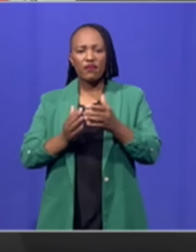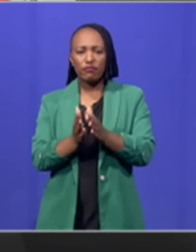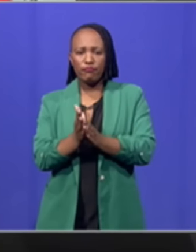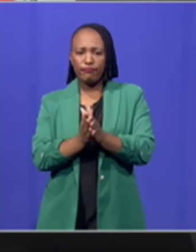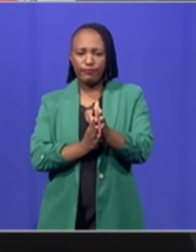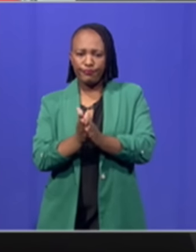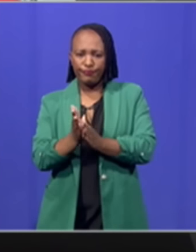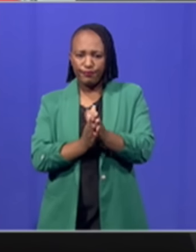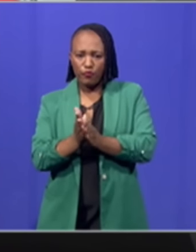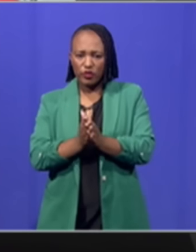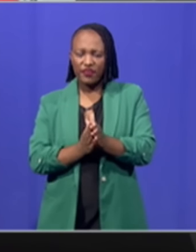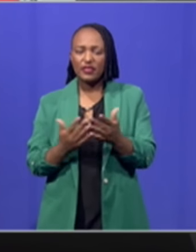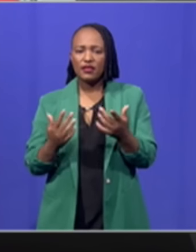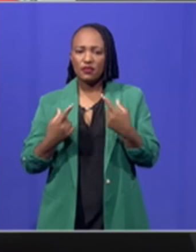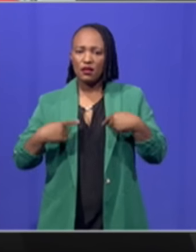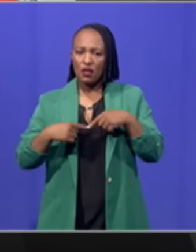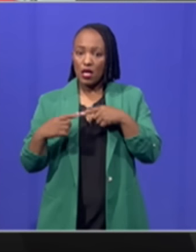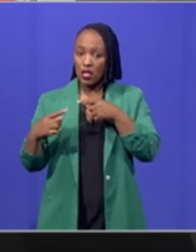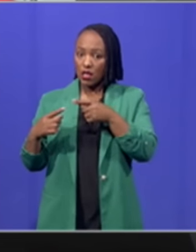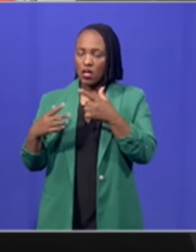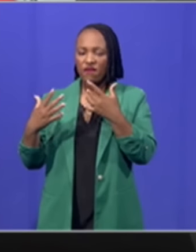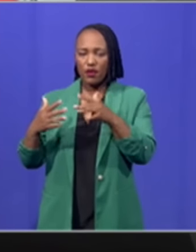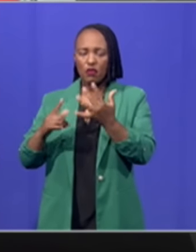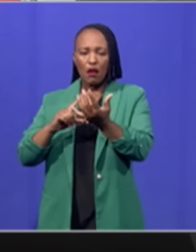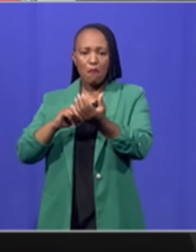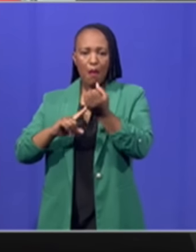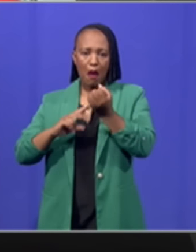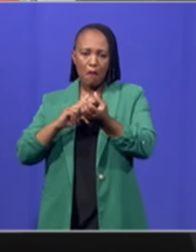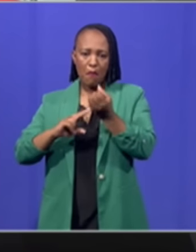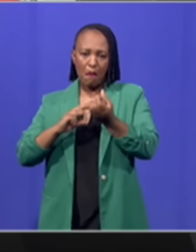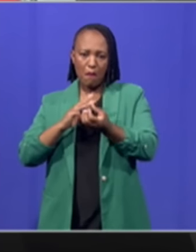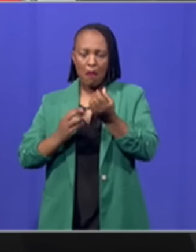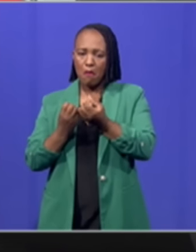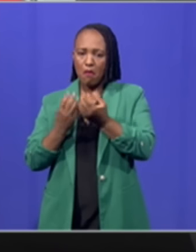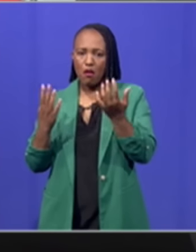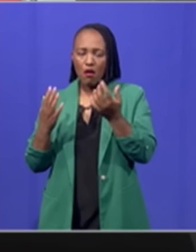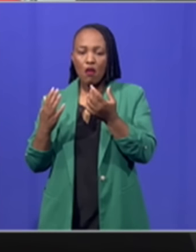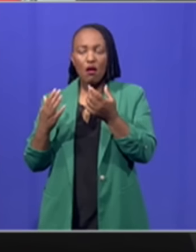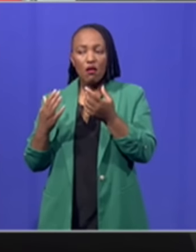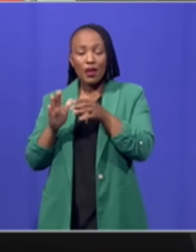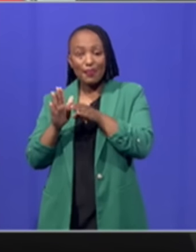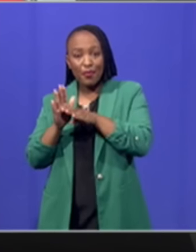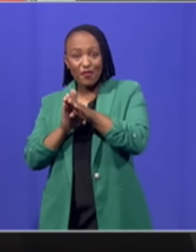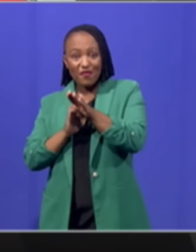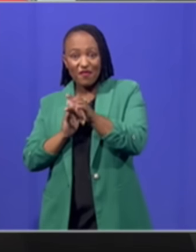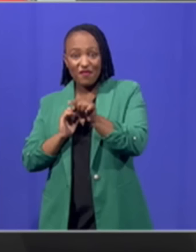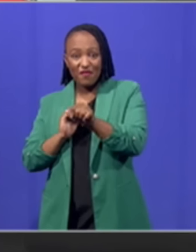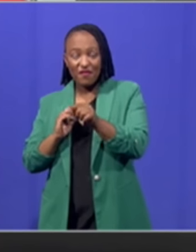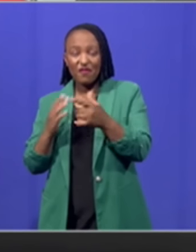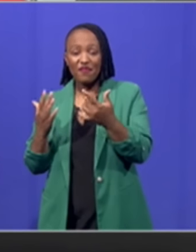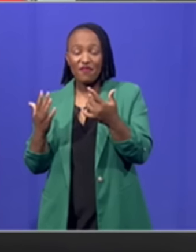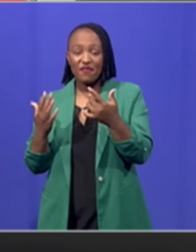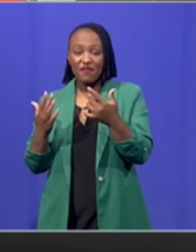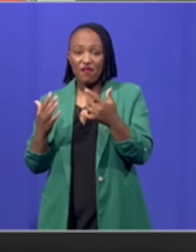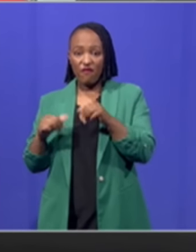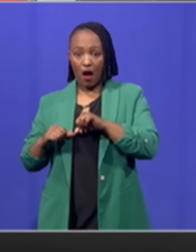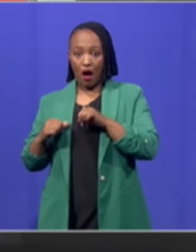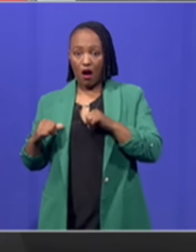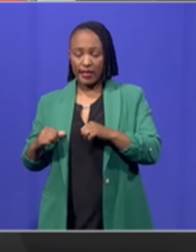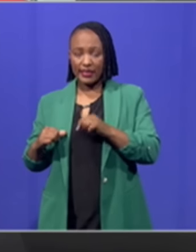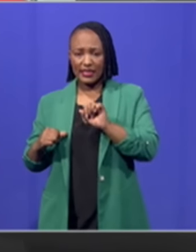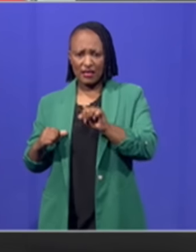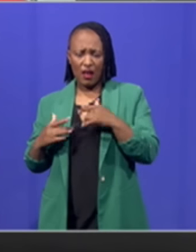to achieve decent debt. Especially through the improvement of his health. So we